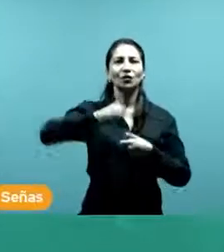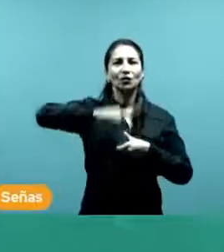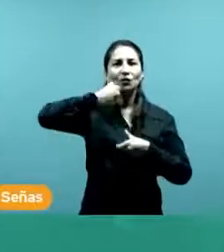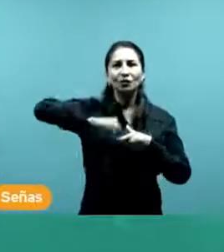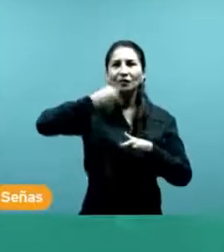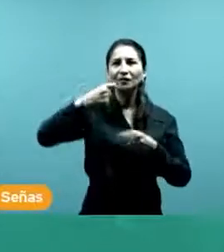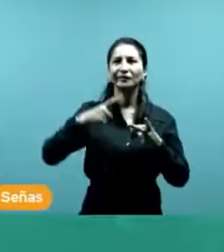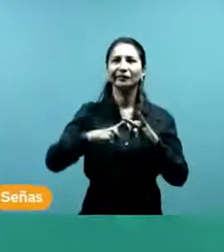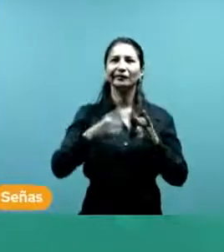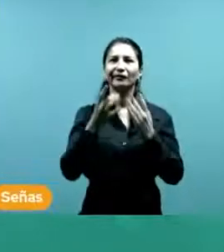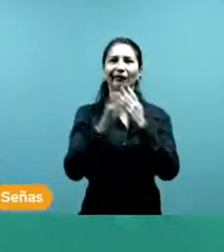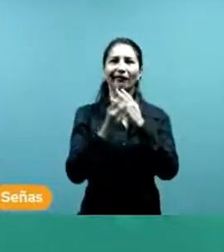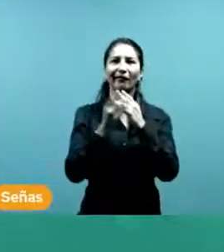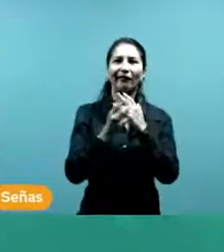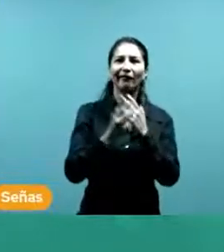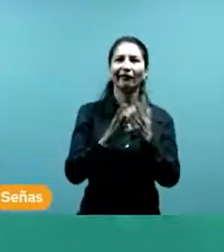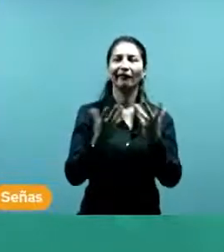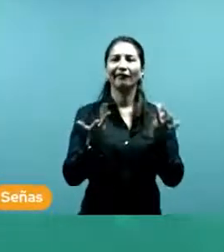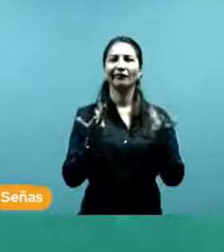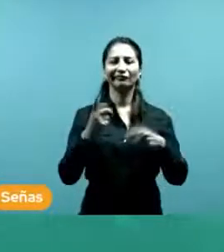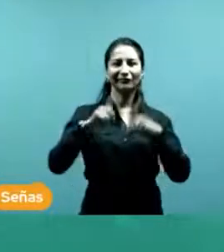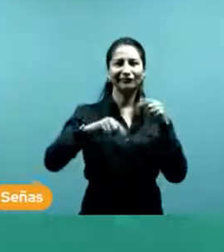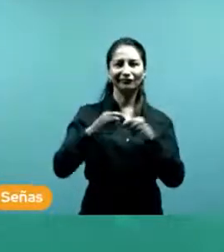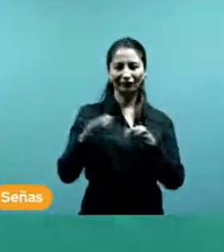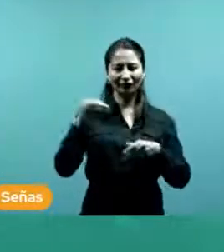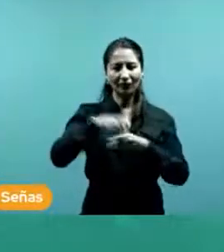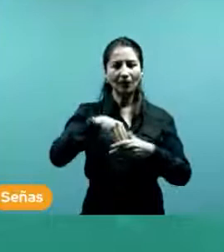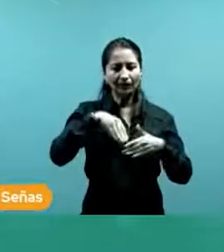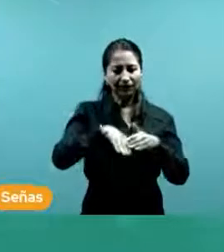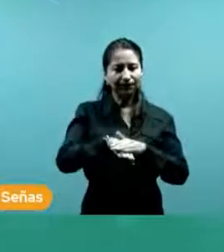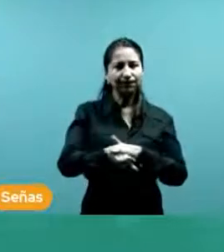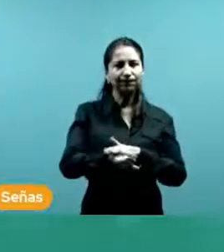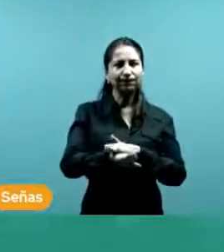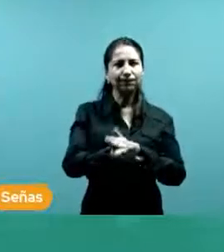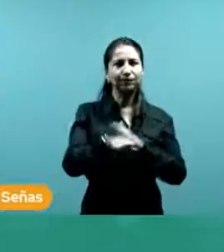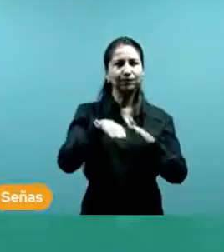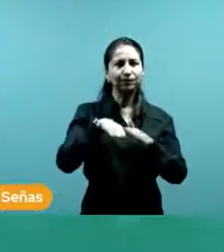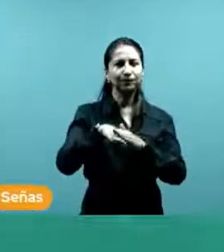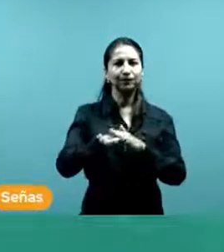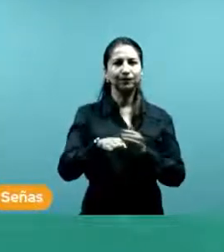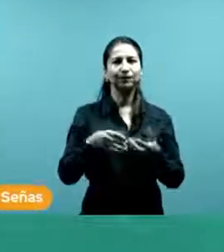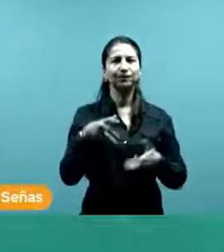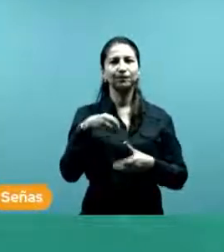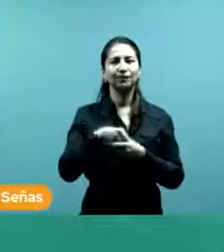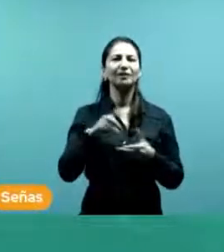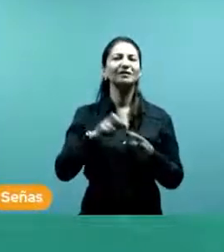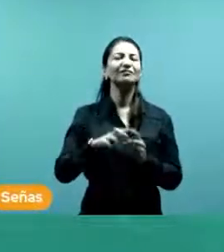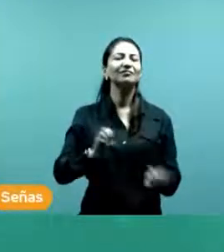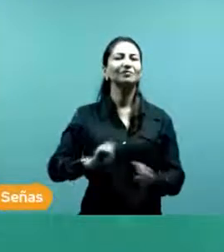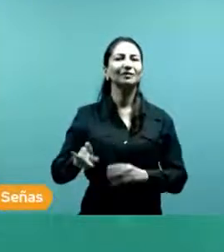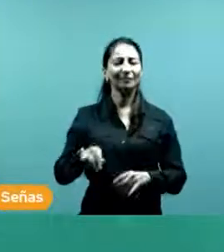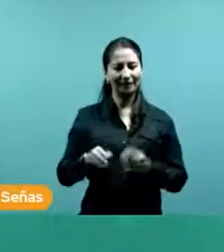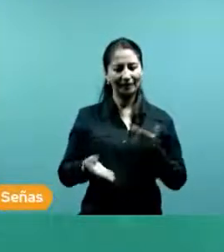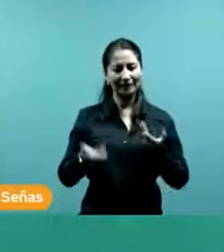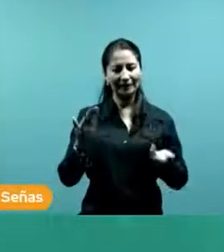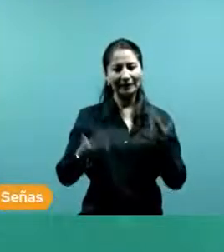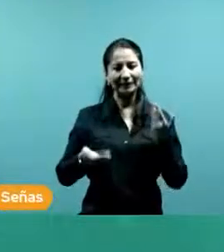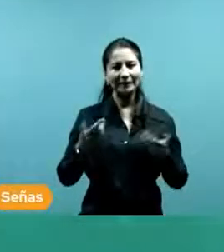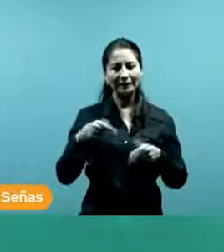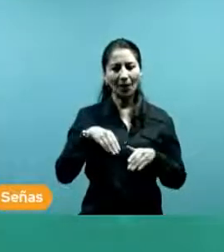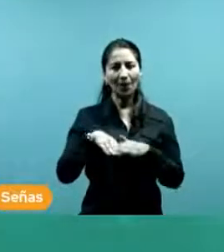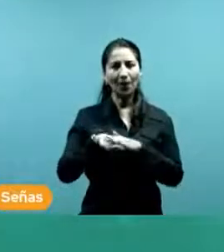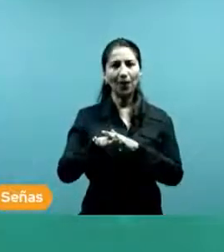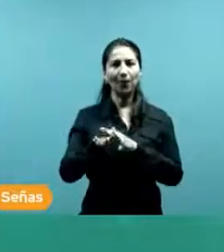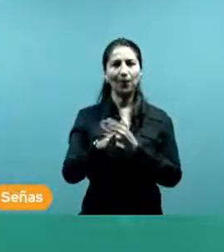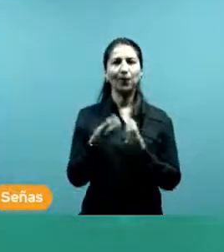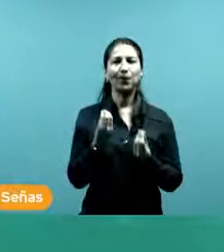or algunos something that we can call trash, cuchara, but you'll find a small ring which was done in the camp from some wire You